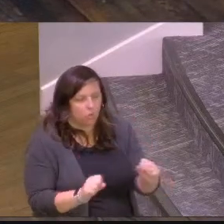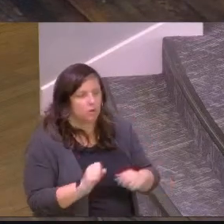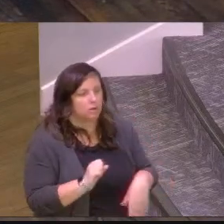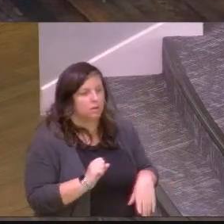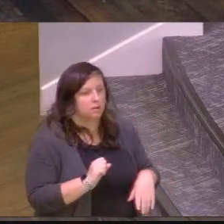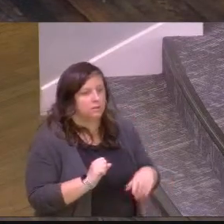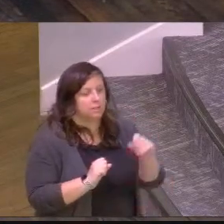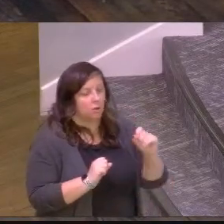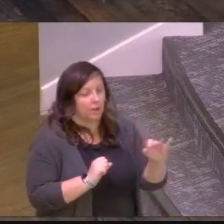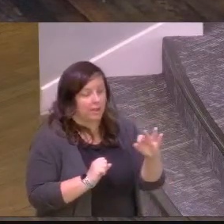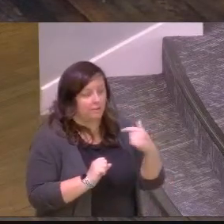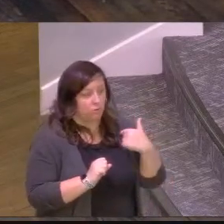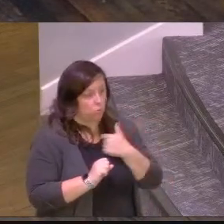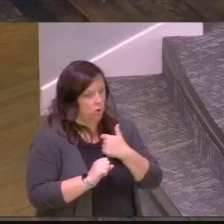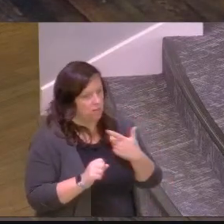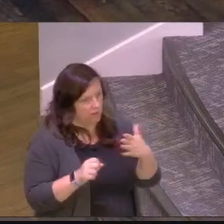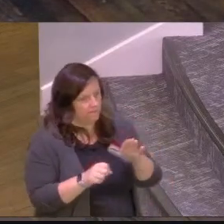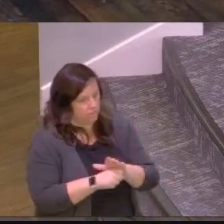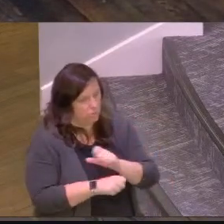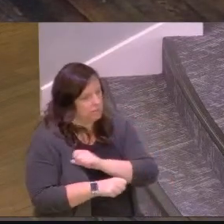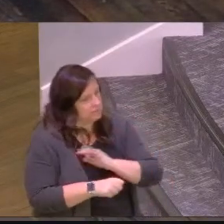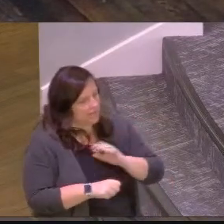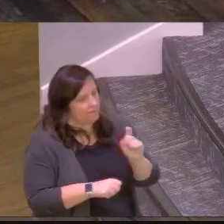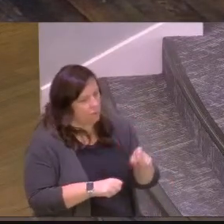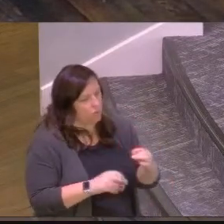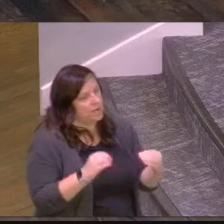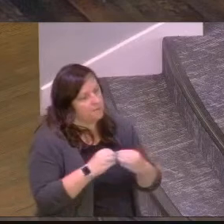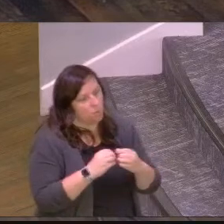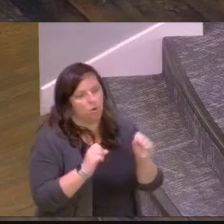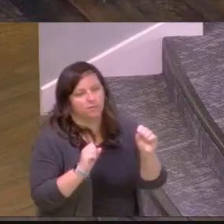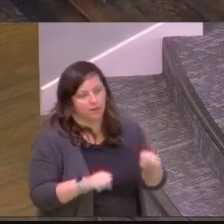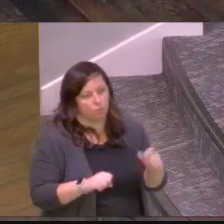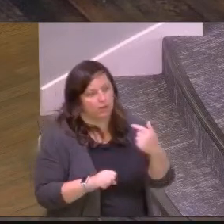that, that's something that we can go into the contingency for.